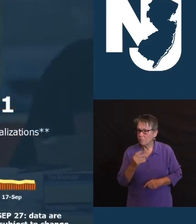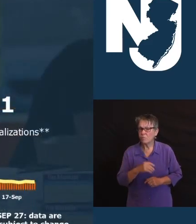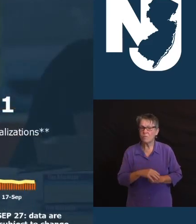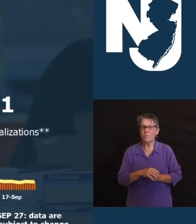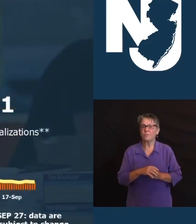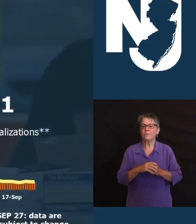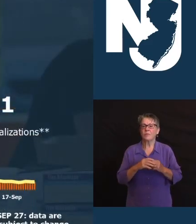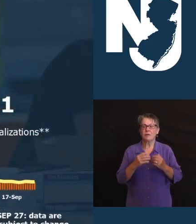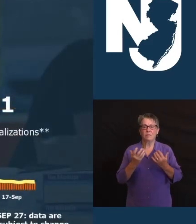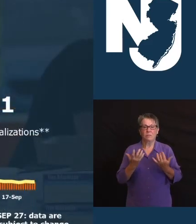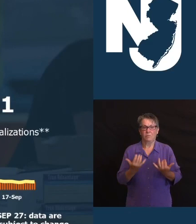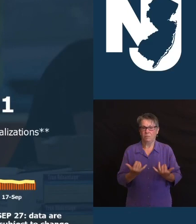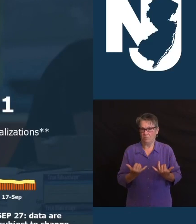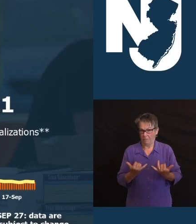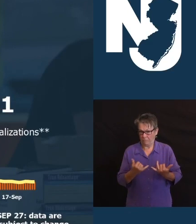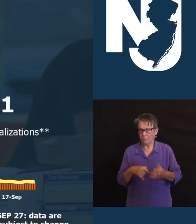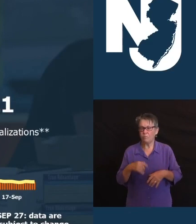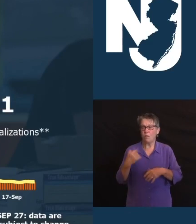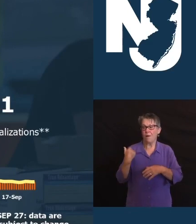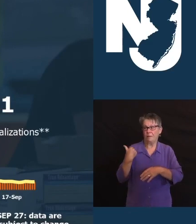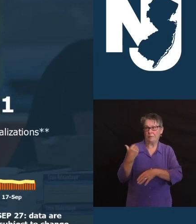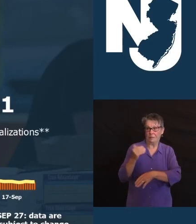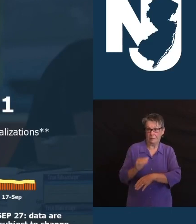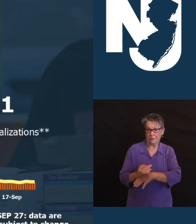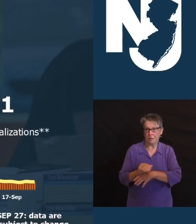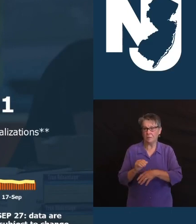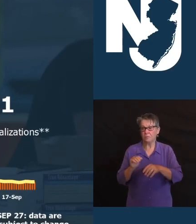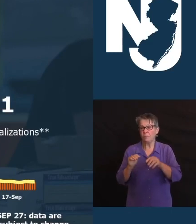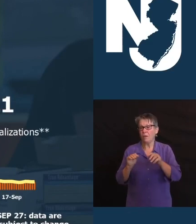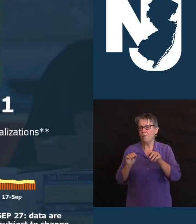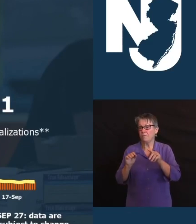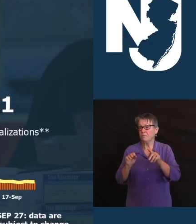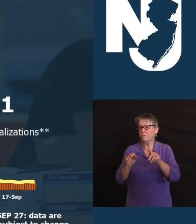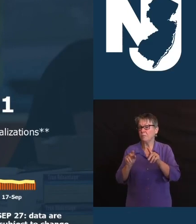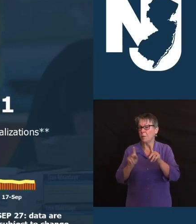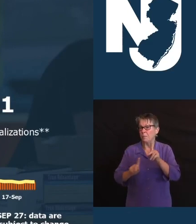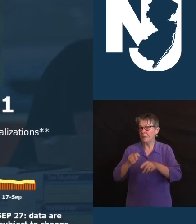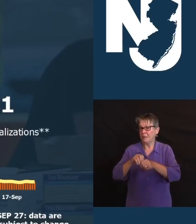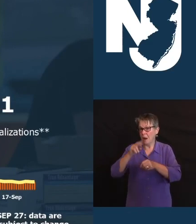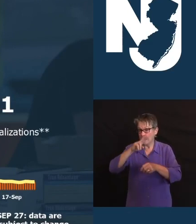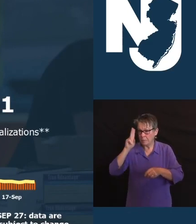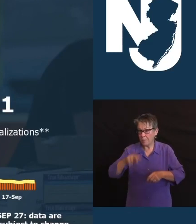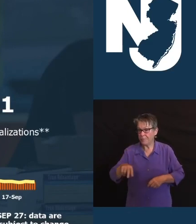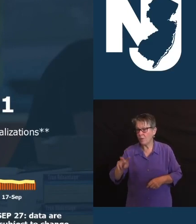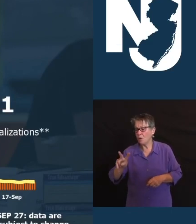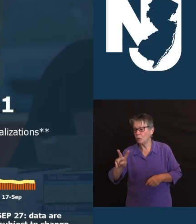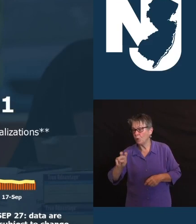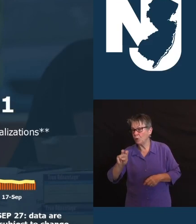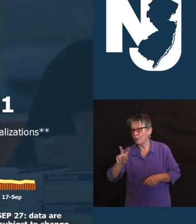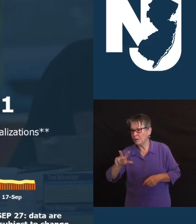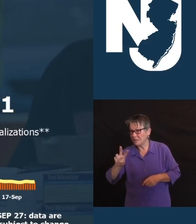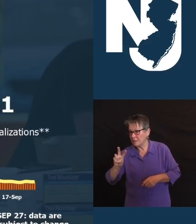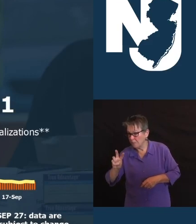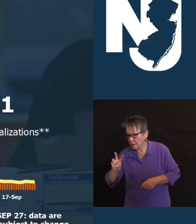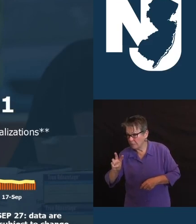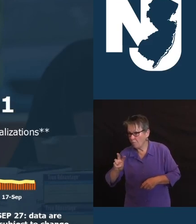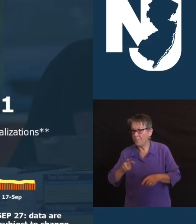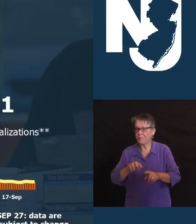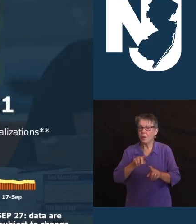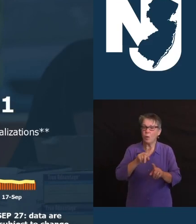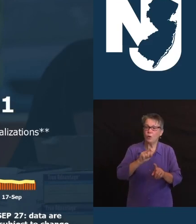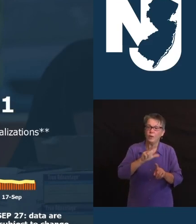night, 236 confirmed COVID positive patients, 185 persons under investigation awaiting test results.